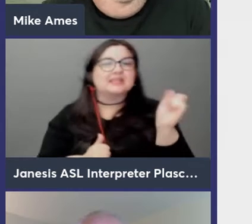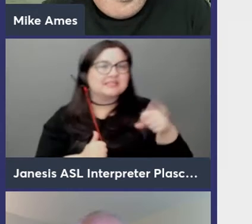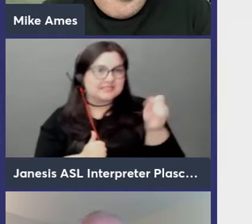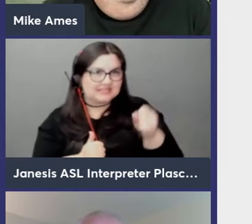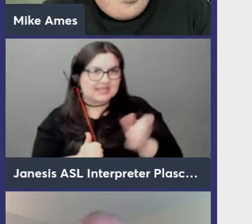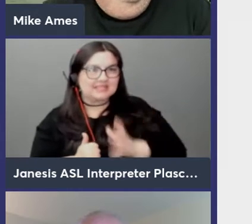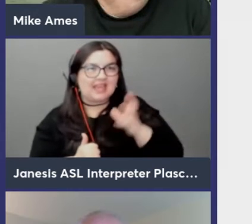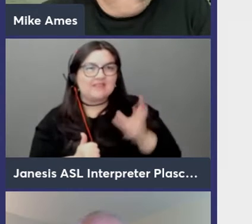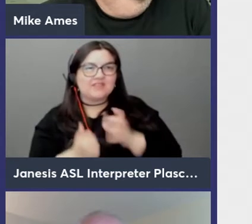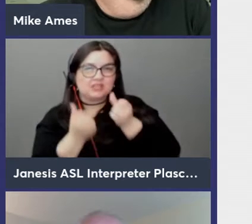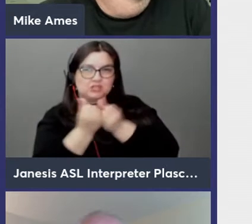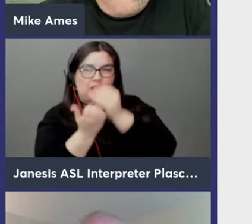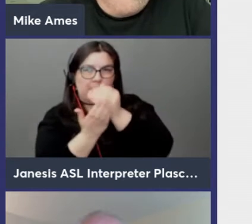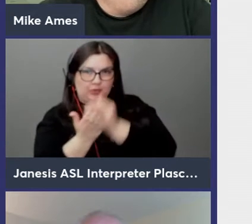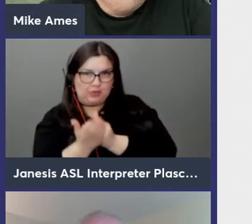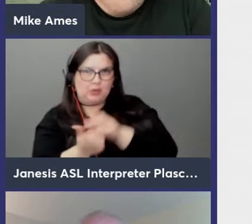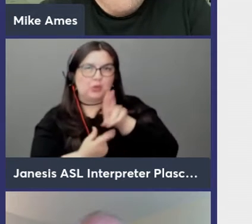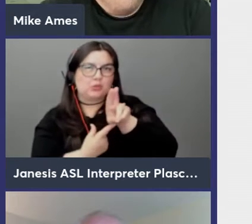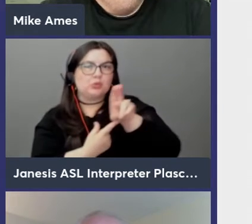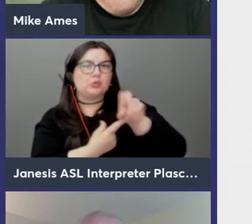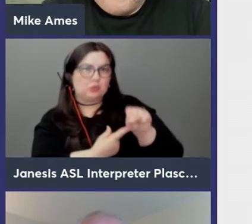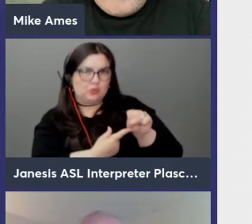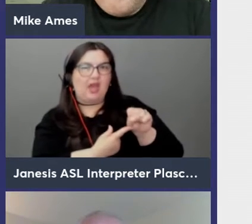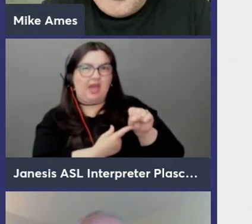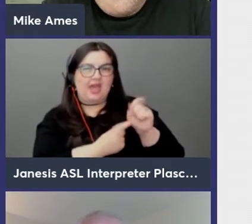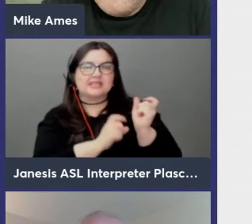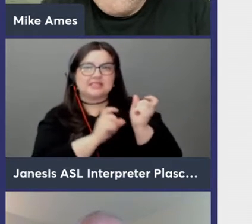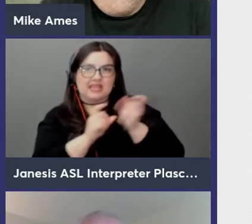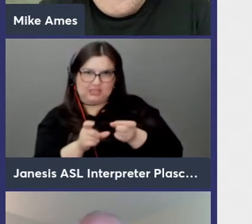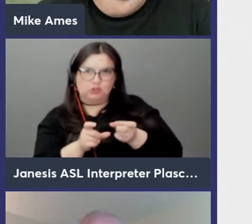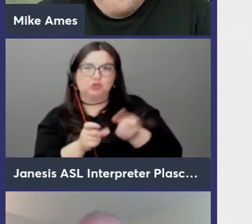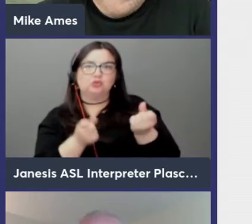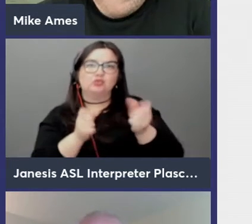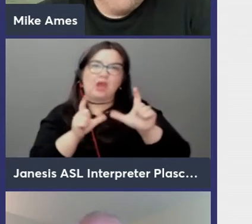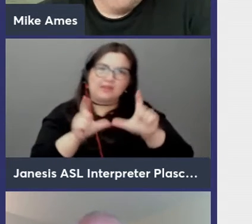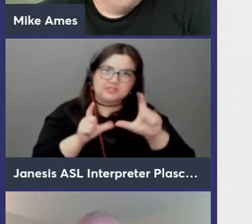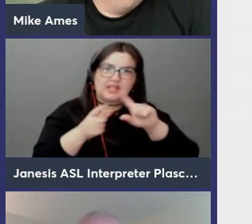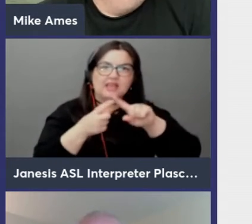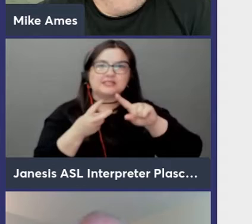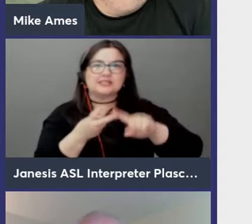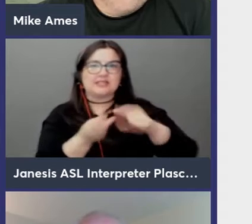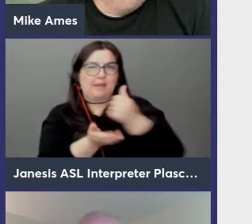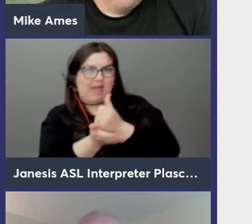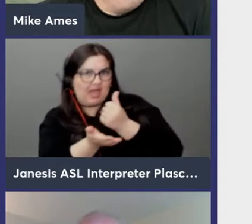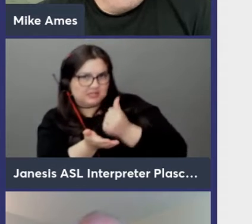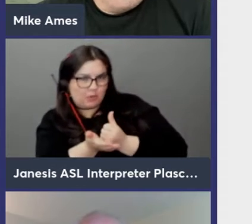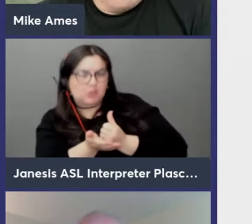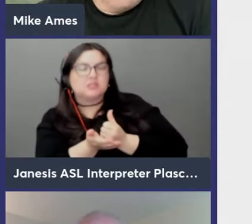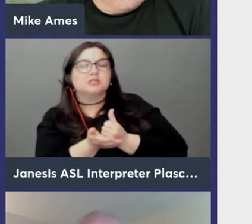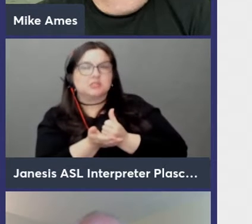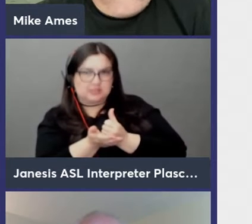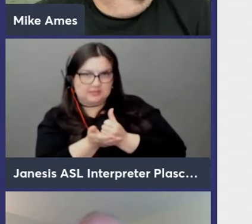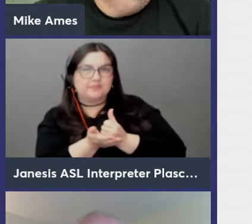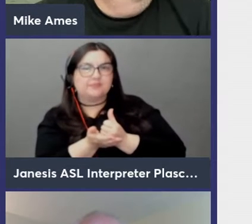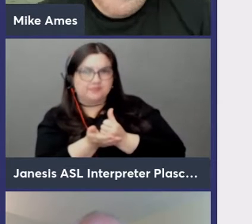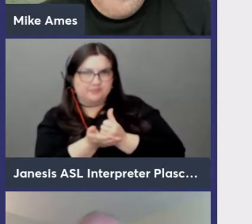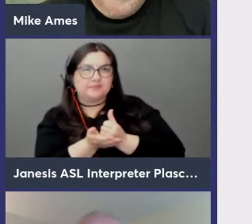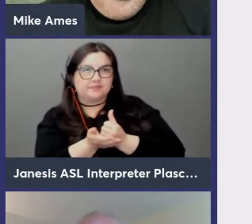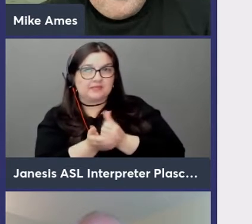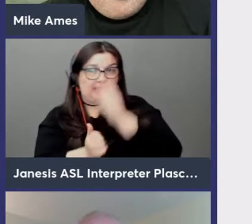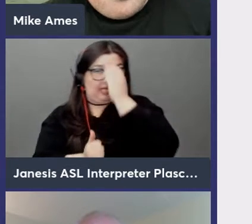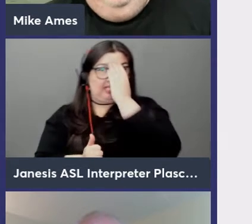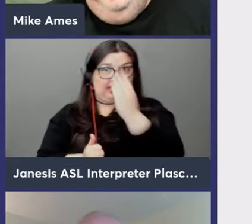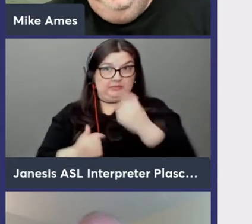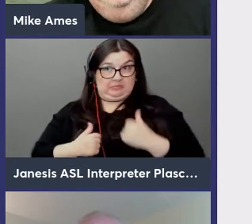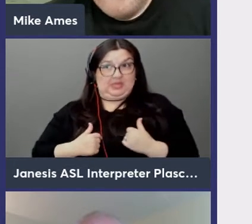supported list is US issued driver's licenses and passports. Okay. I have personally